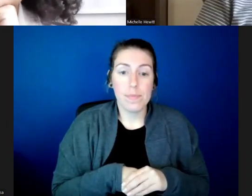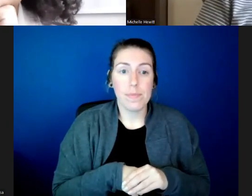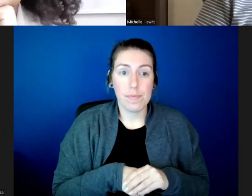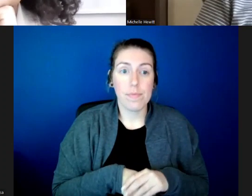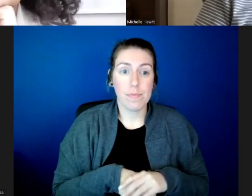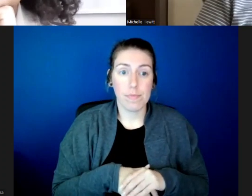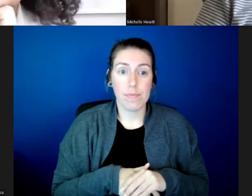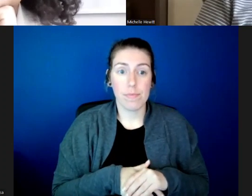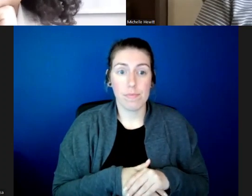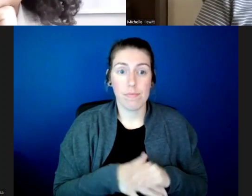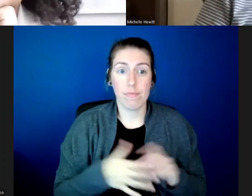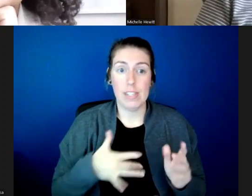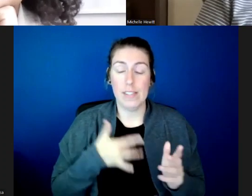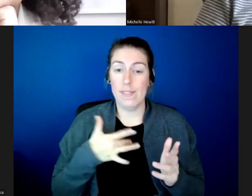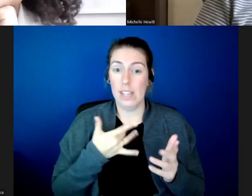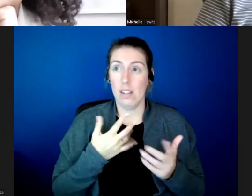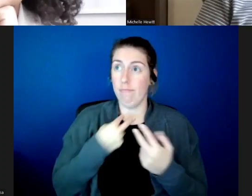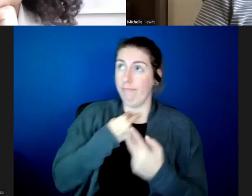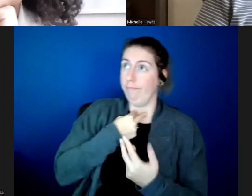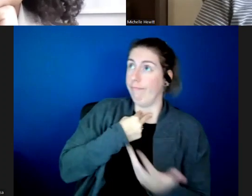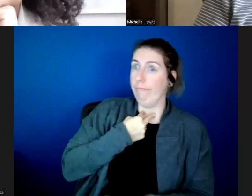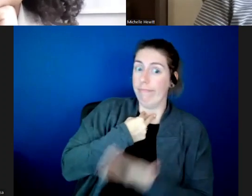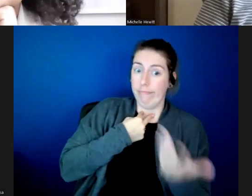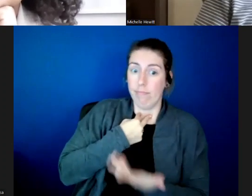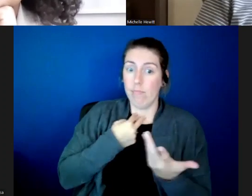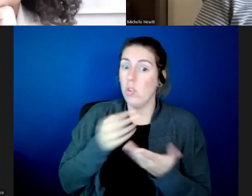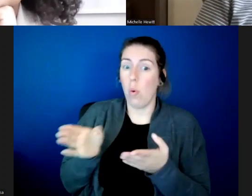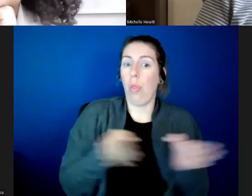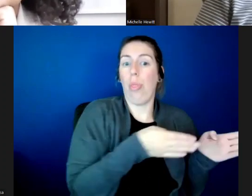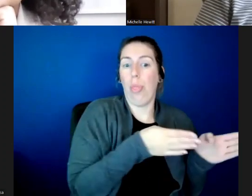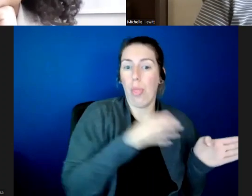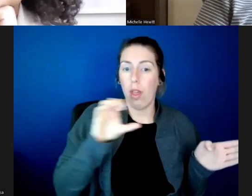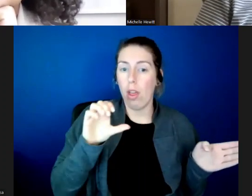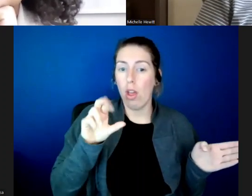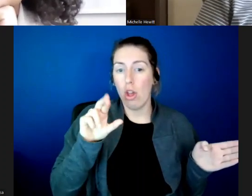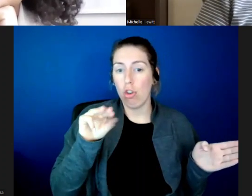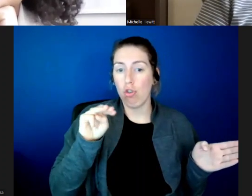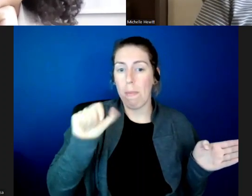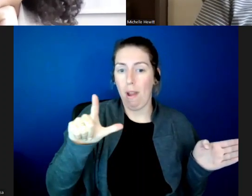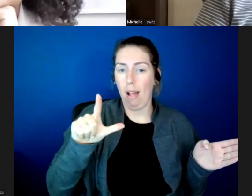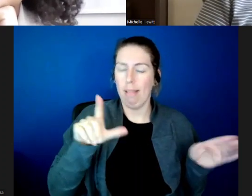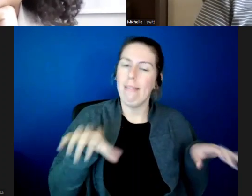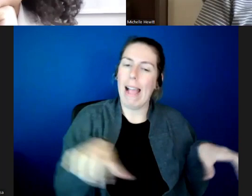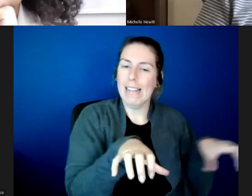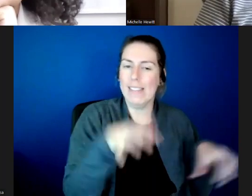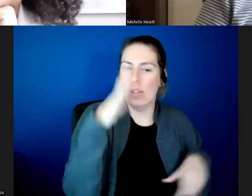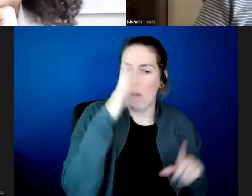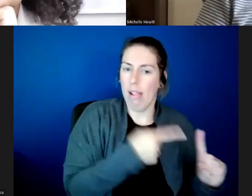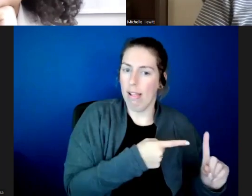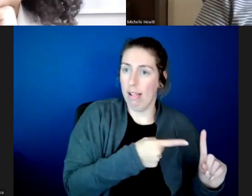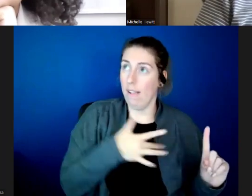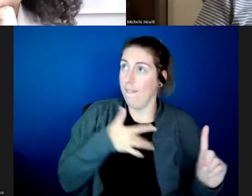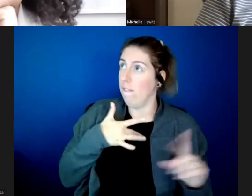towards criminal activities that, you know, that I would say is through no fault of their